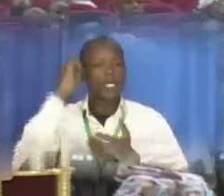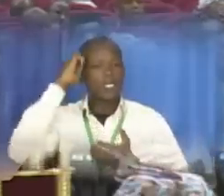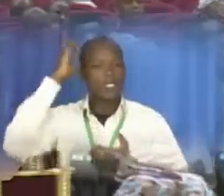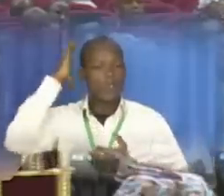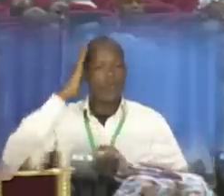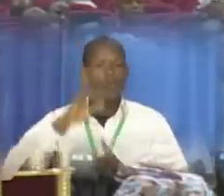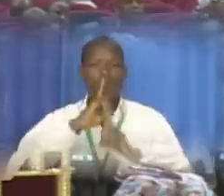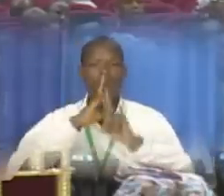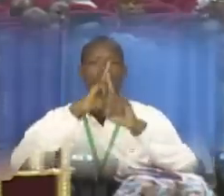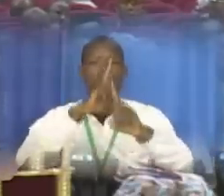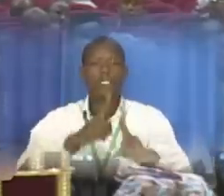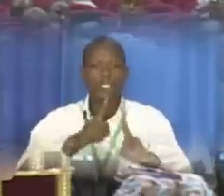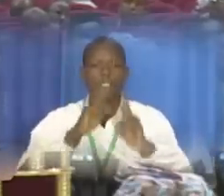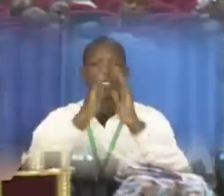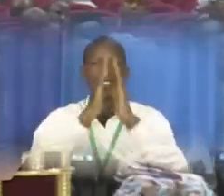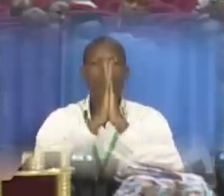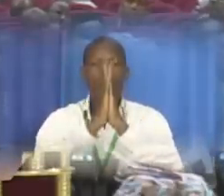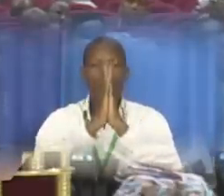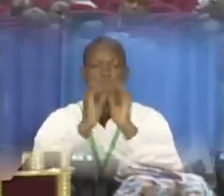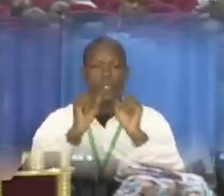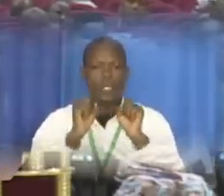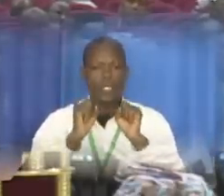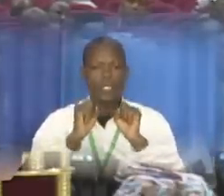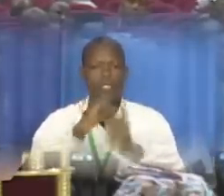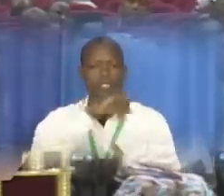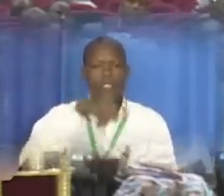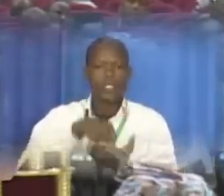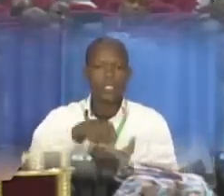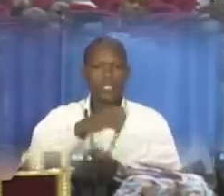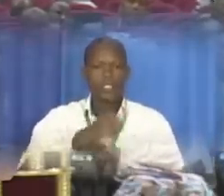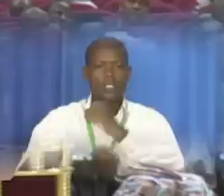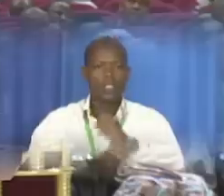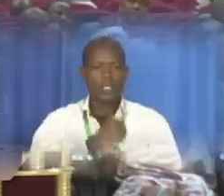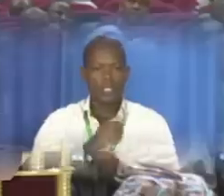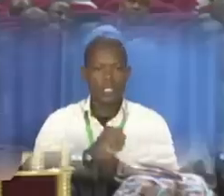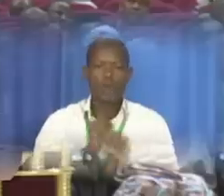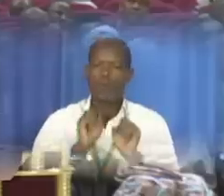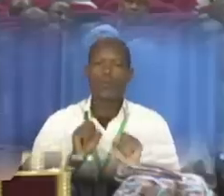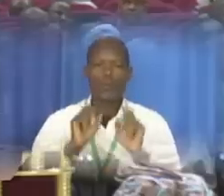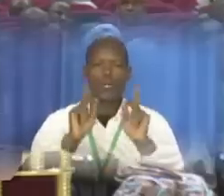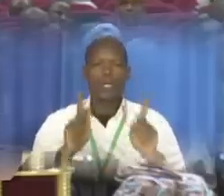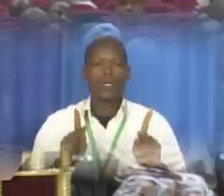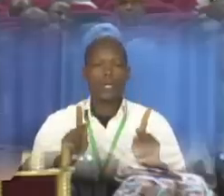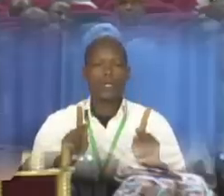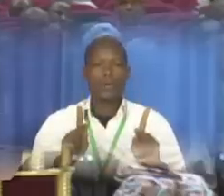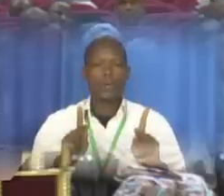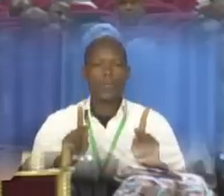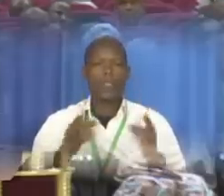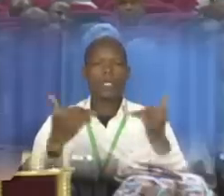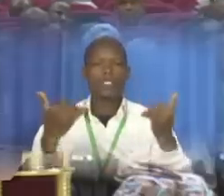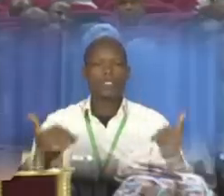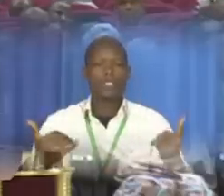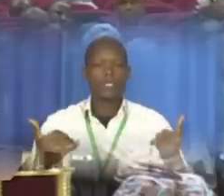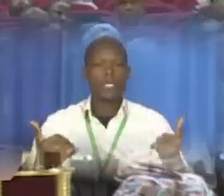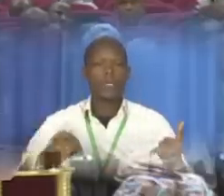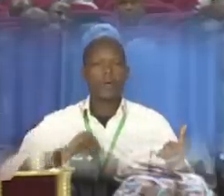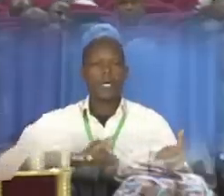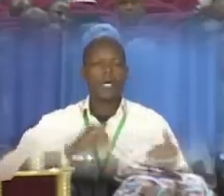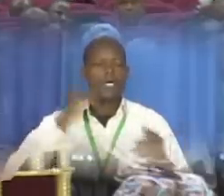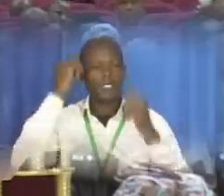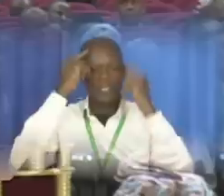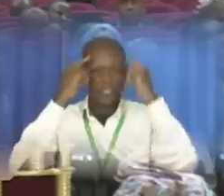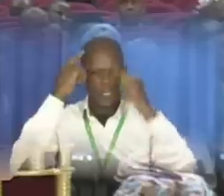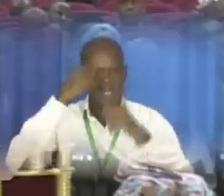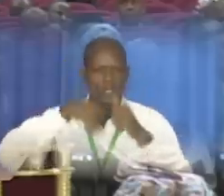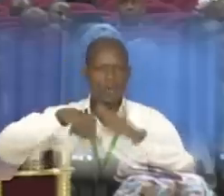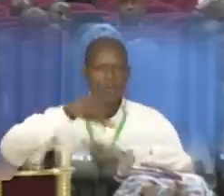He will answer prayers this year. Okay, now I think that's about all